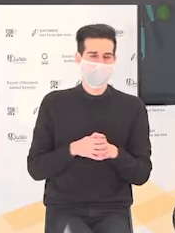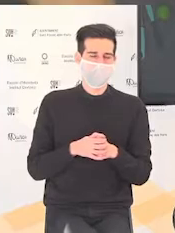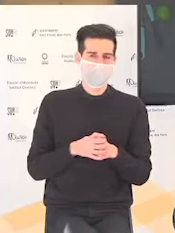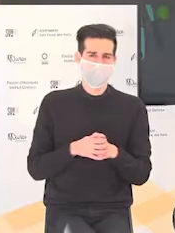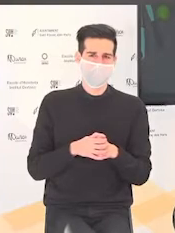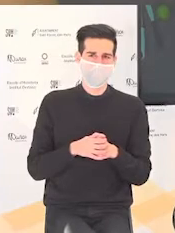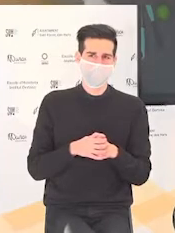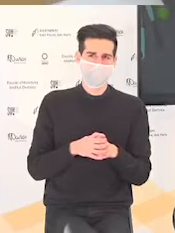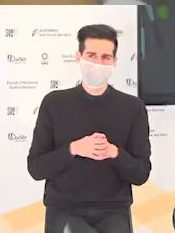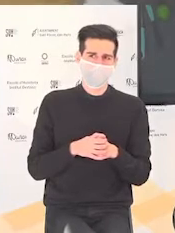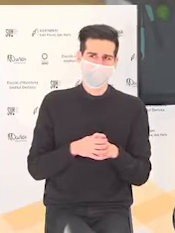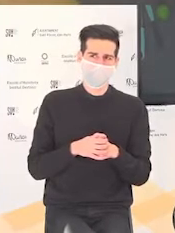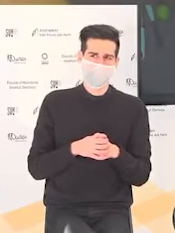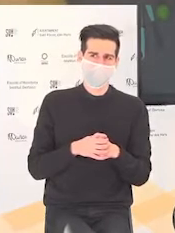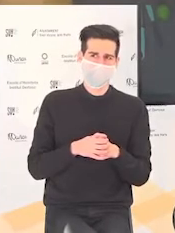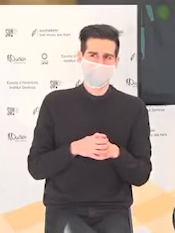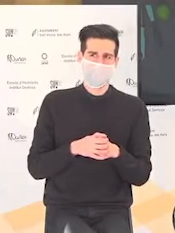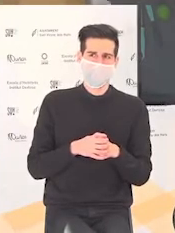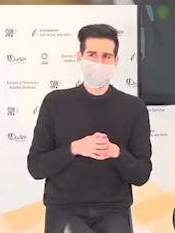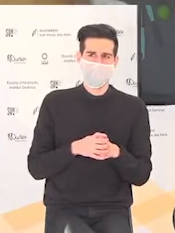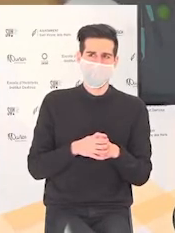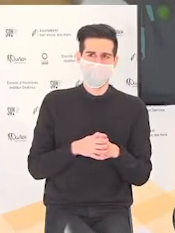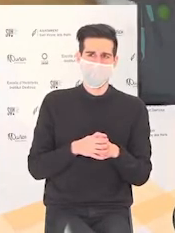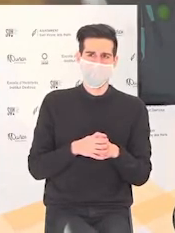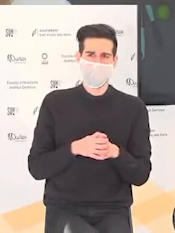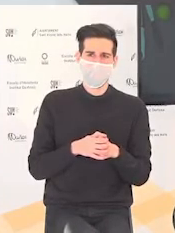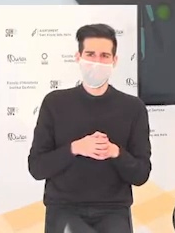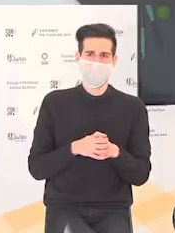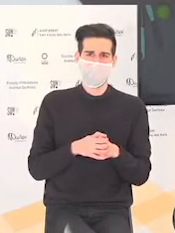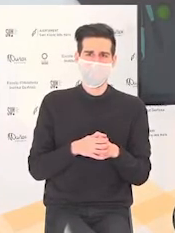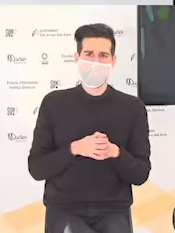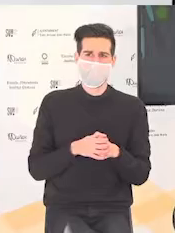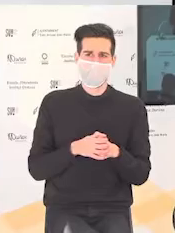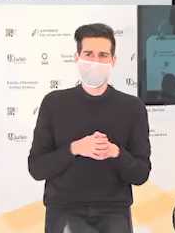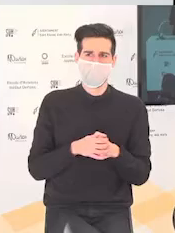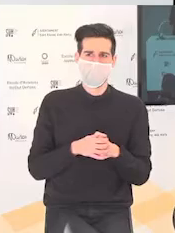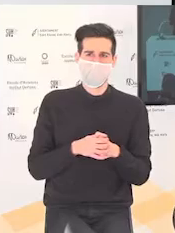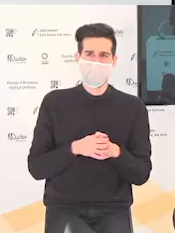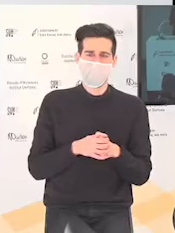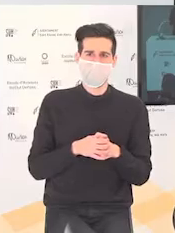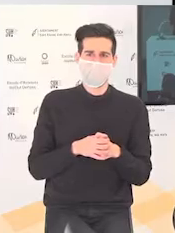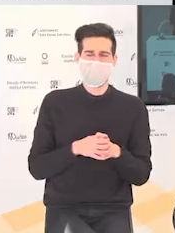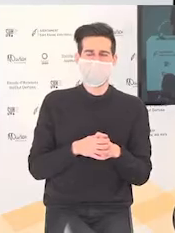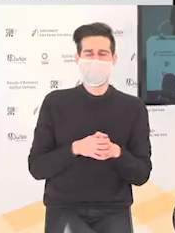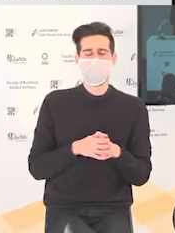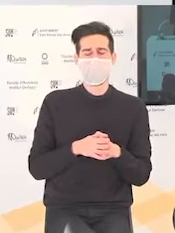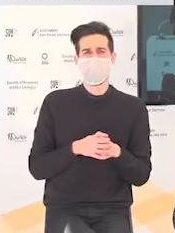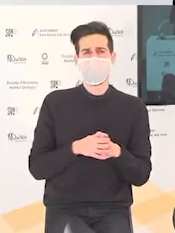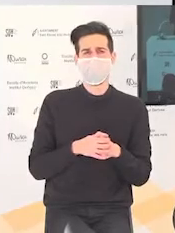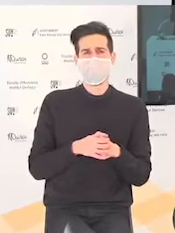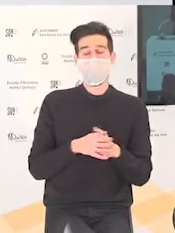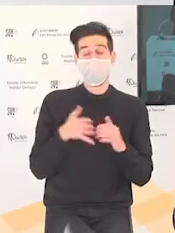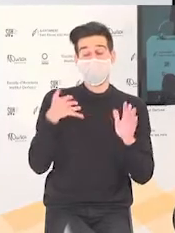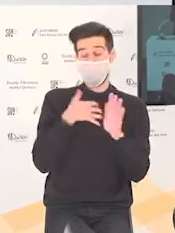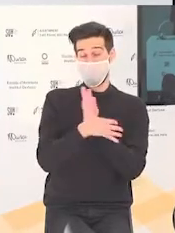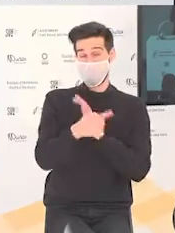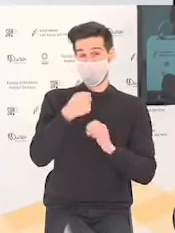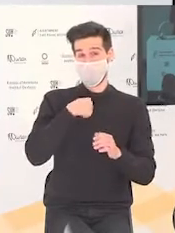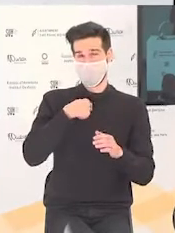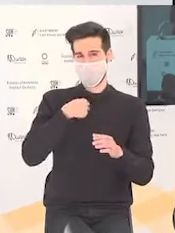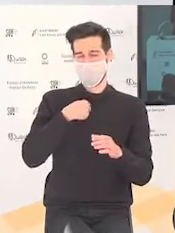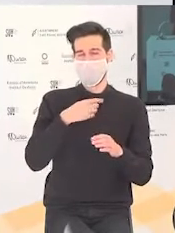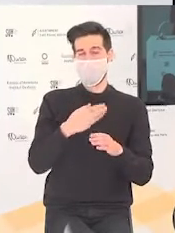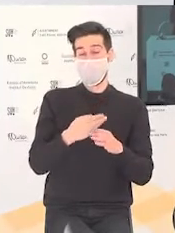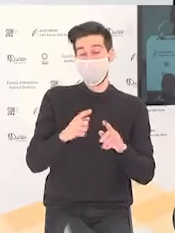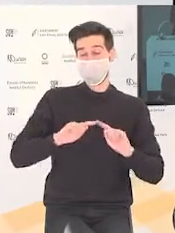The reason why I stir first is otherwise all the powders can stick to the hand blender. That's all. El motivo por el que primero lo mezclo un